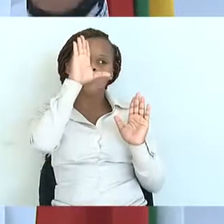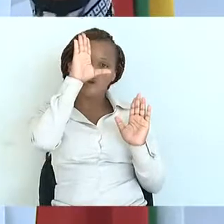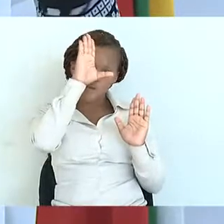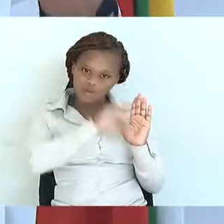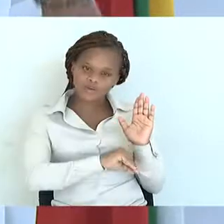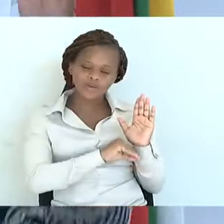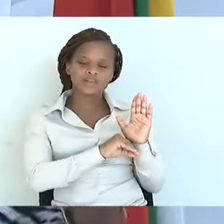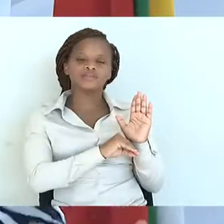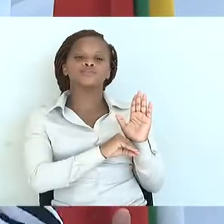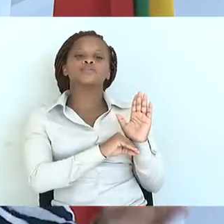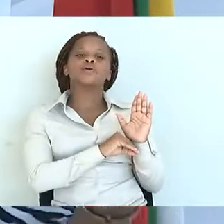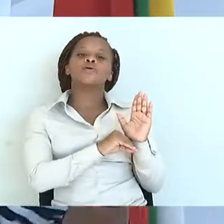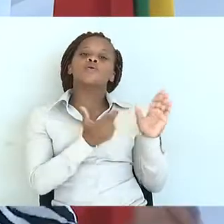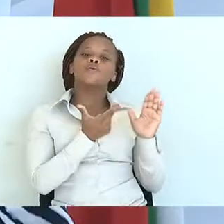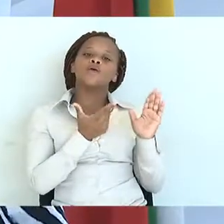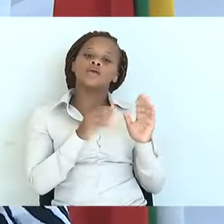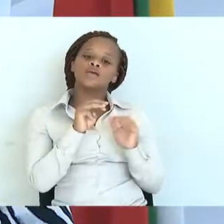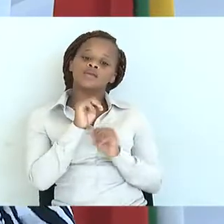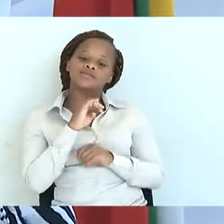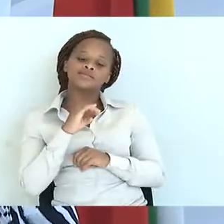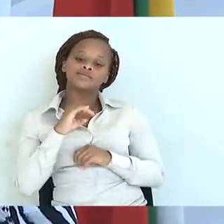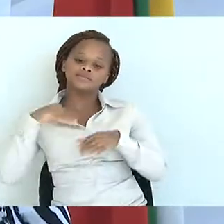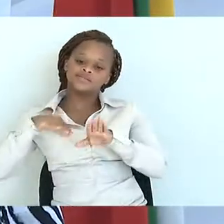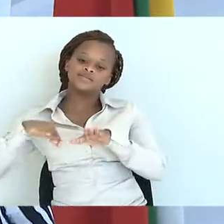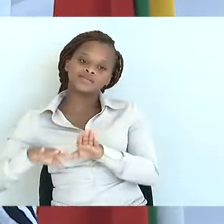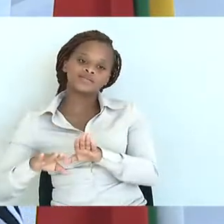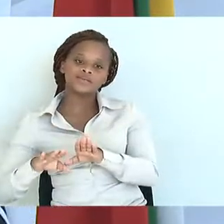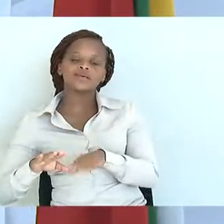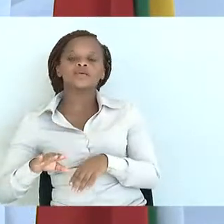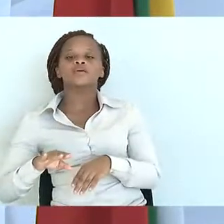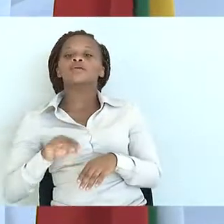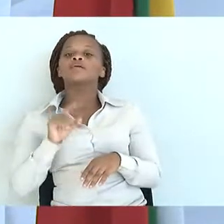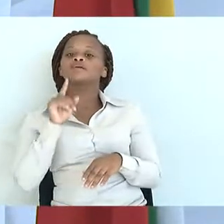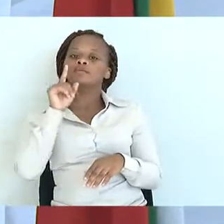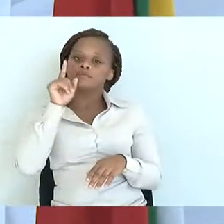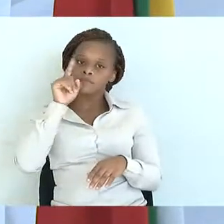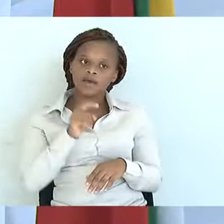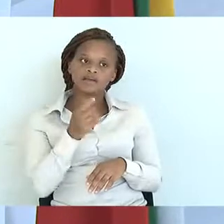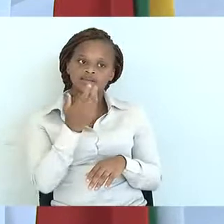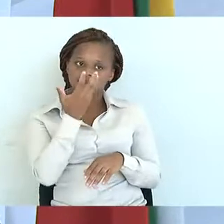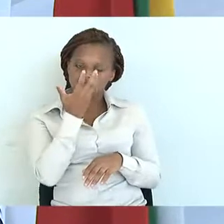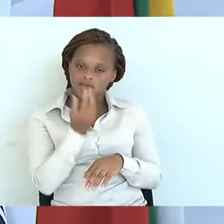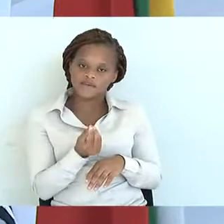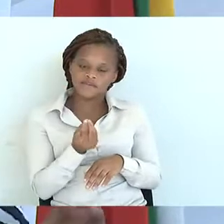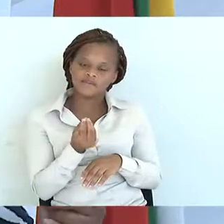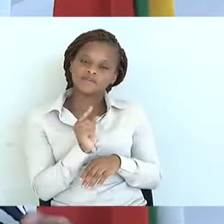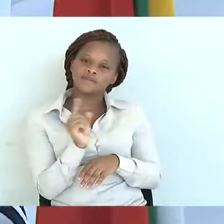within the Eastern Seaboard development. Finally that development list even